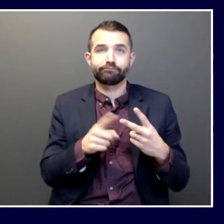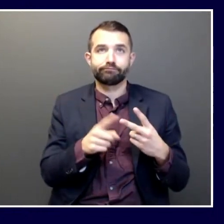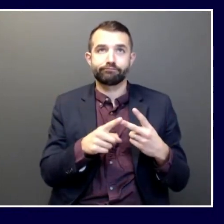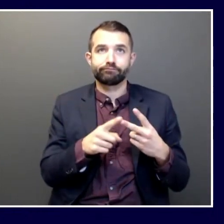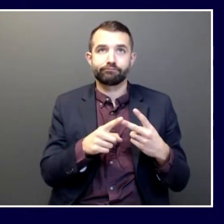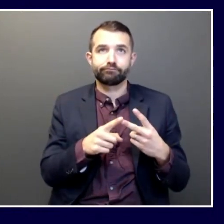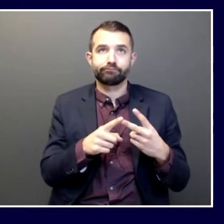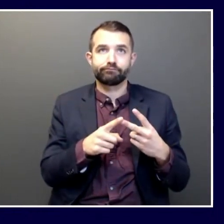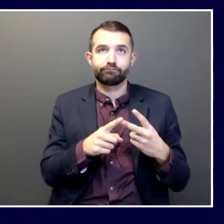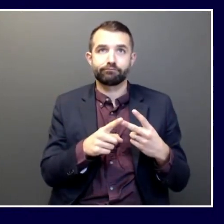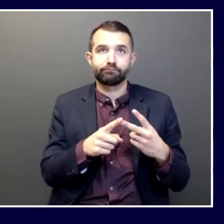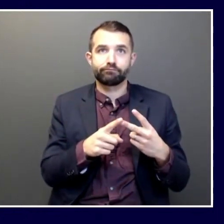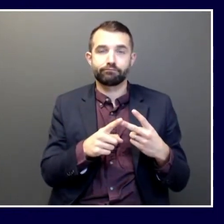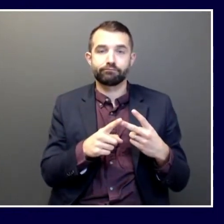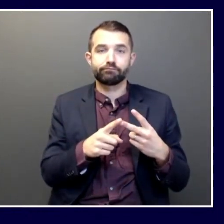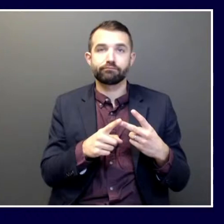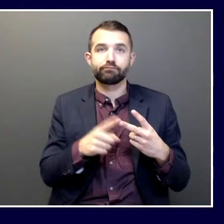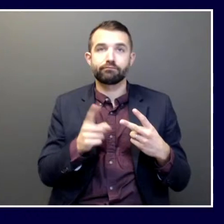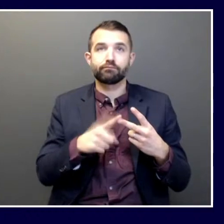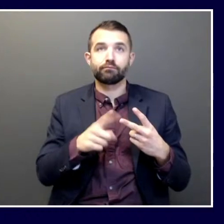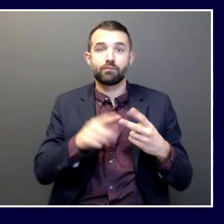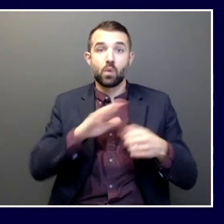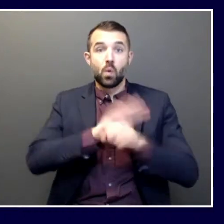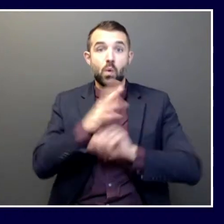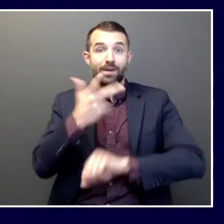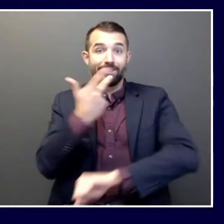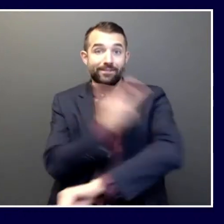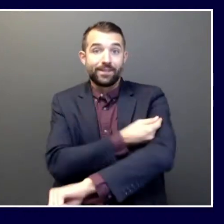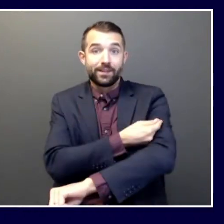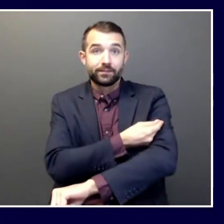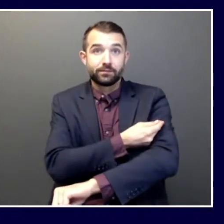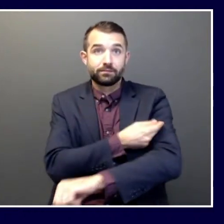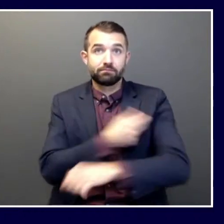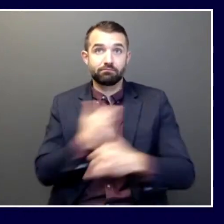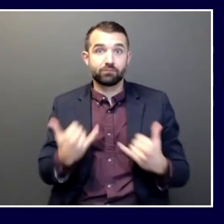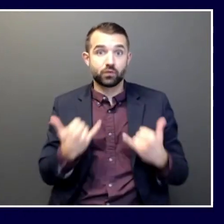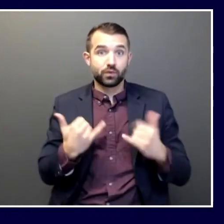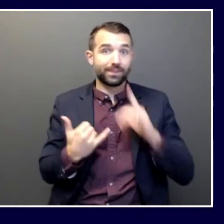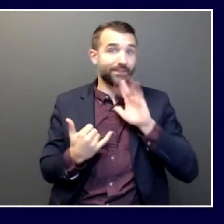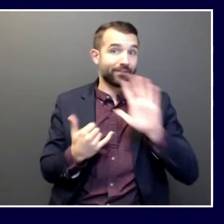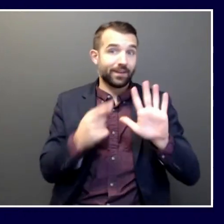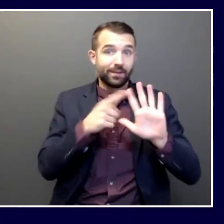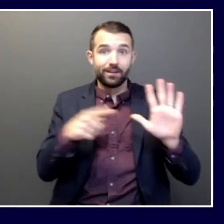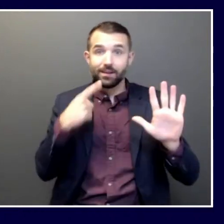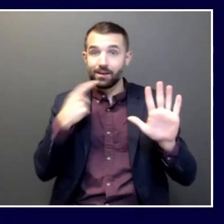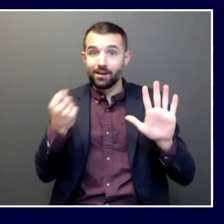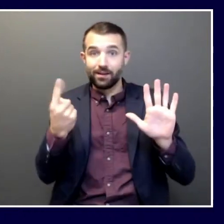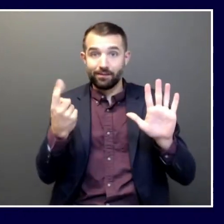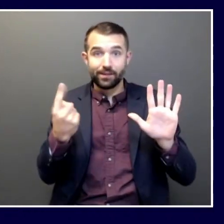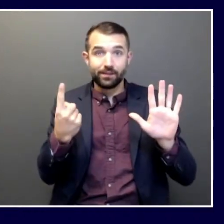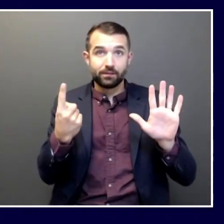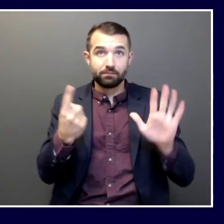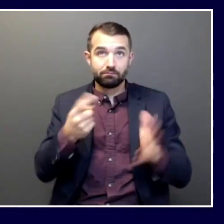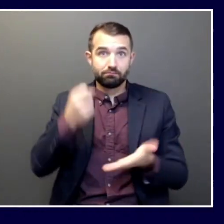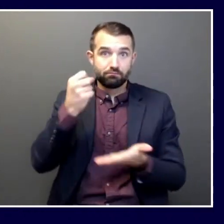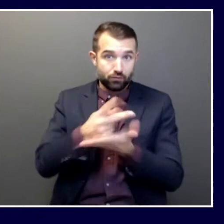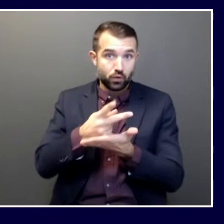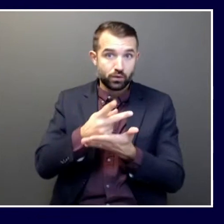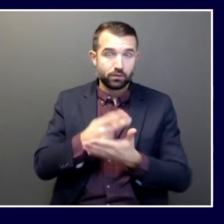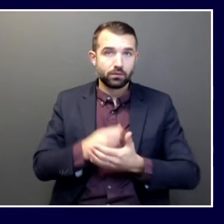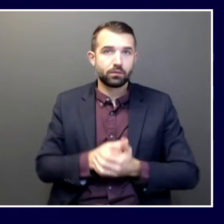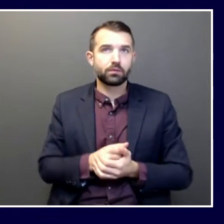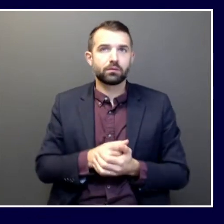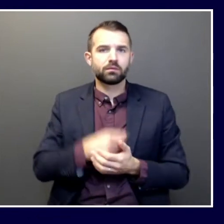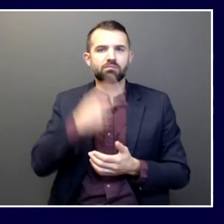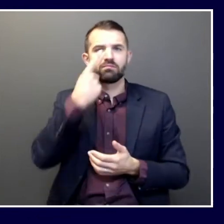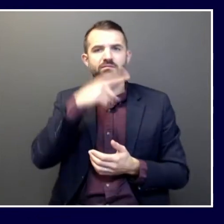COVID-19 vaccines coming online for elementary age students, can you speak to what kind of policy changes there